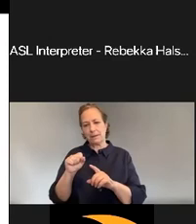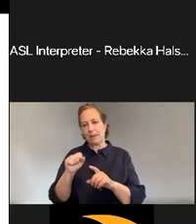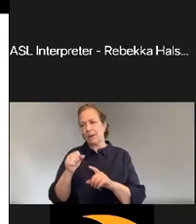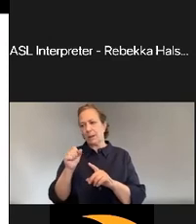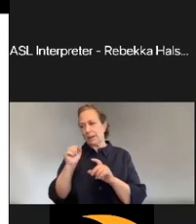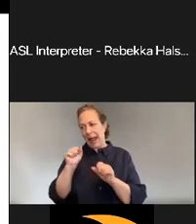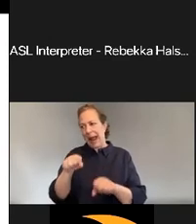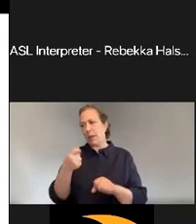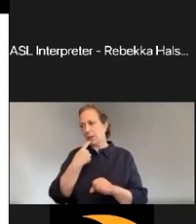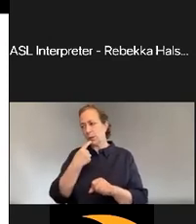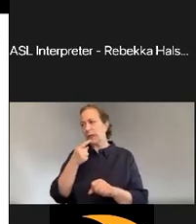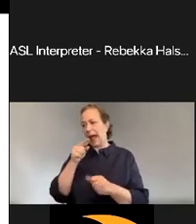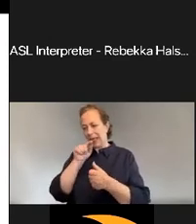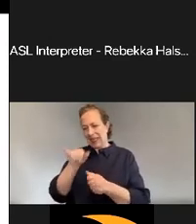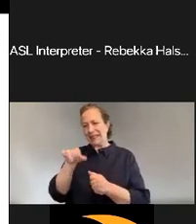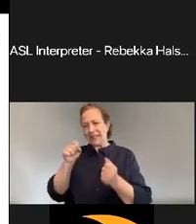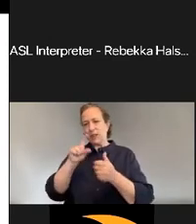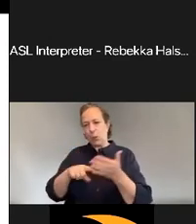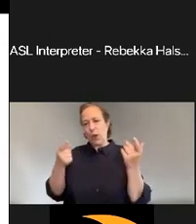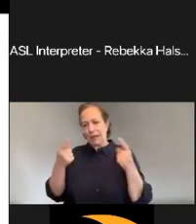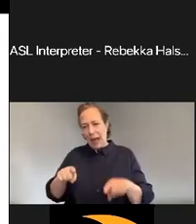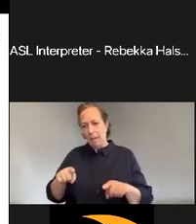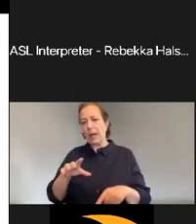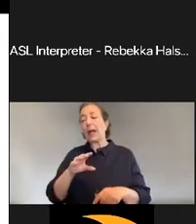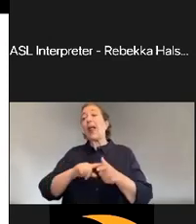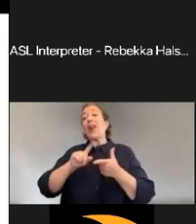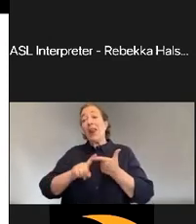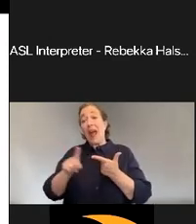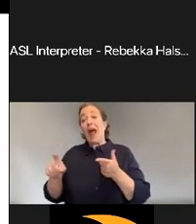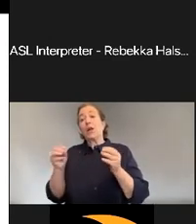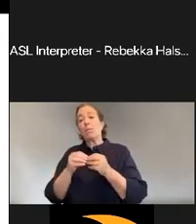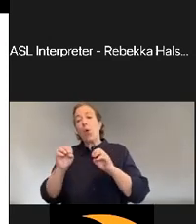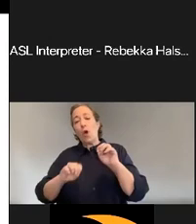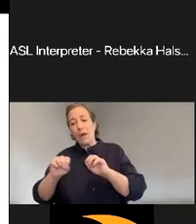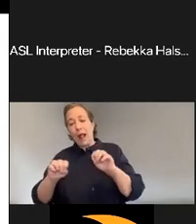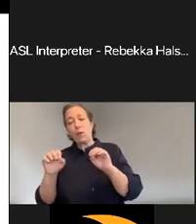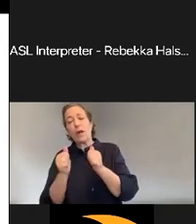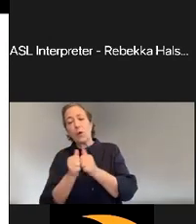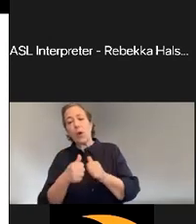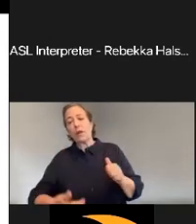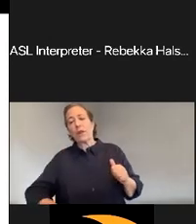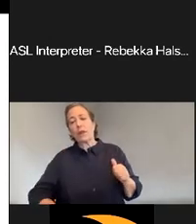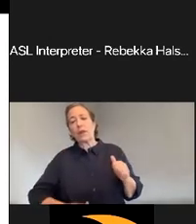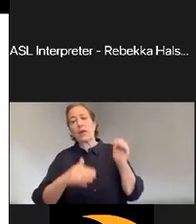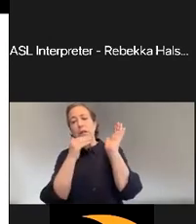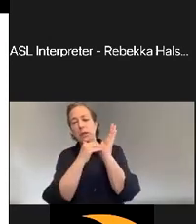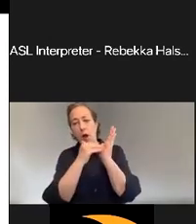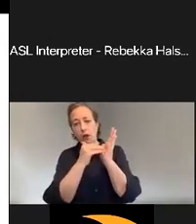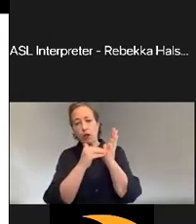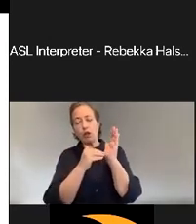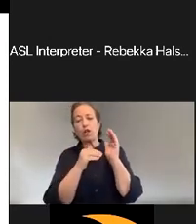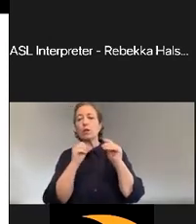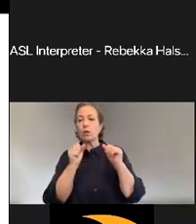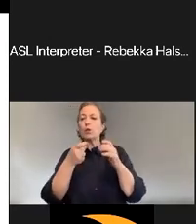that and write a letter, that got him evaluated with gastroenterology to get him started on at least some amount